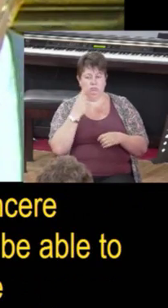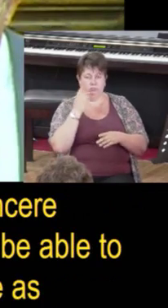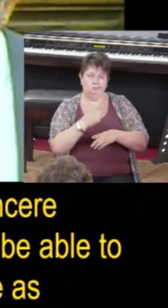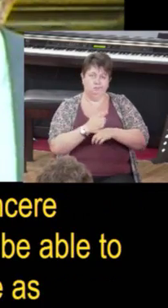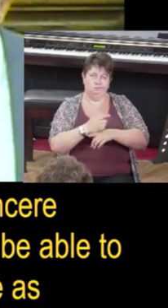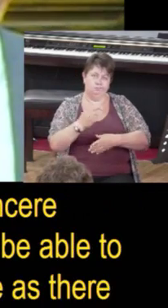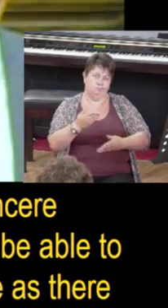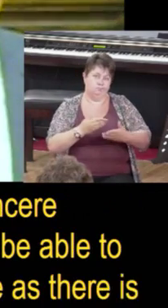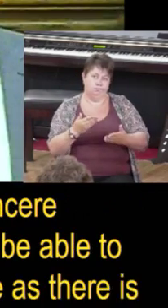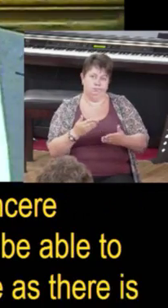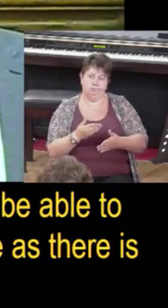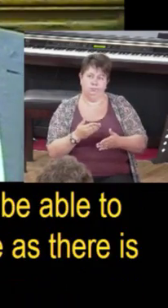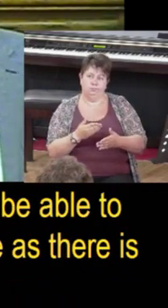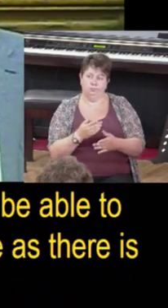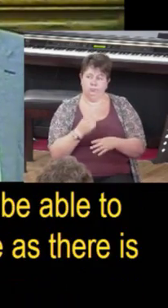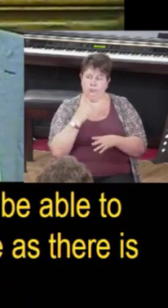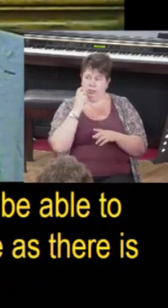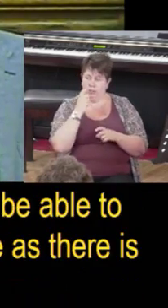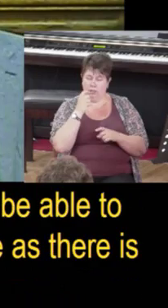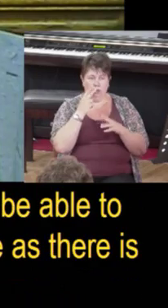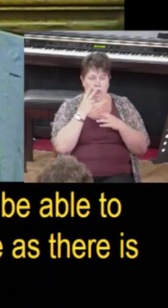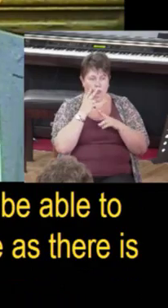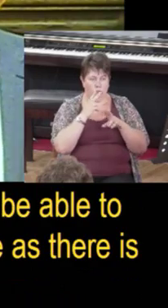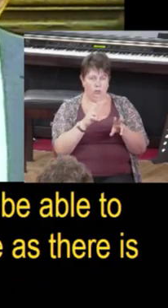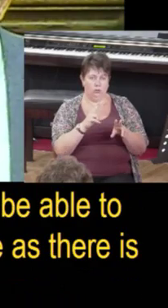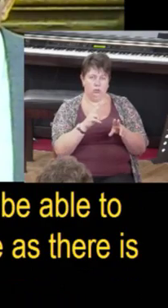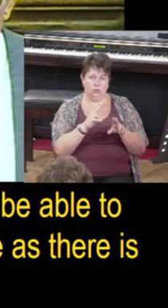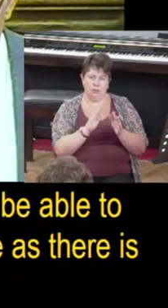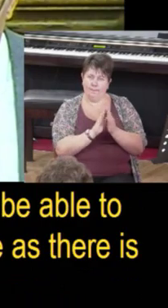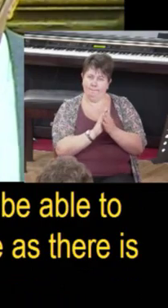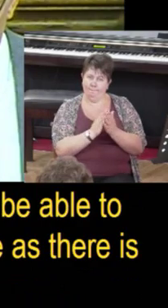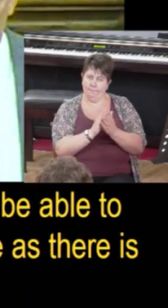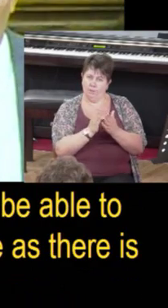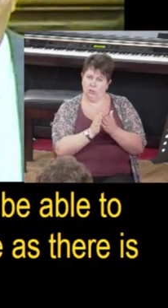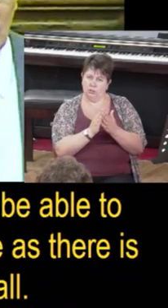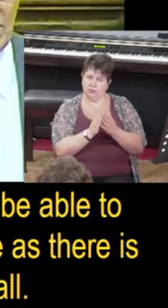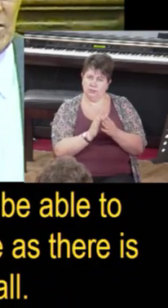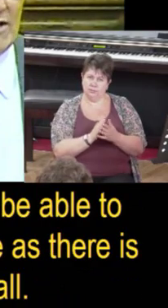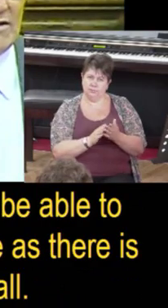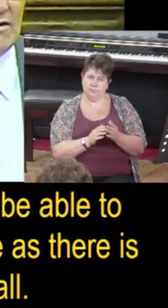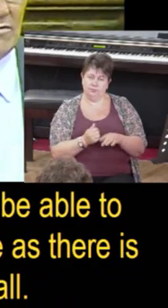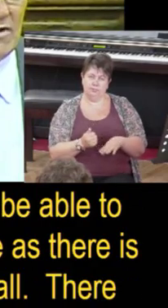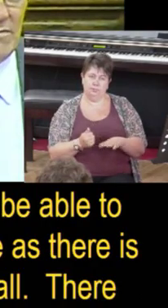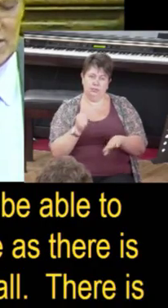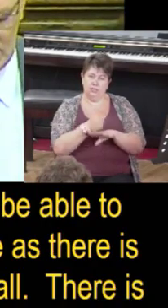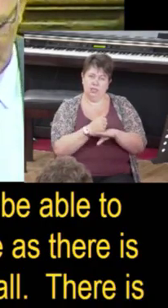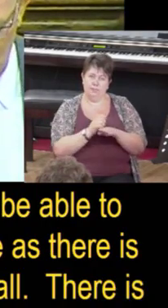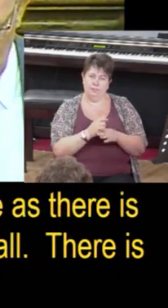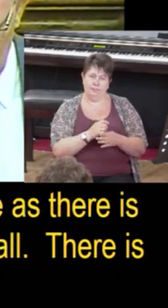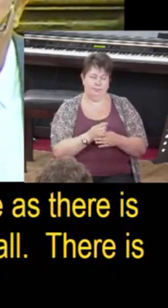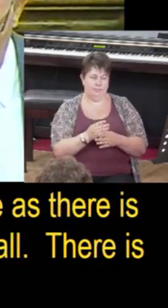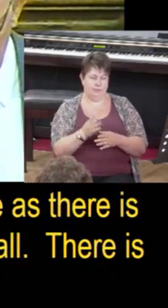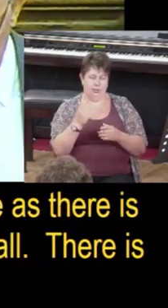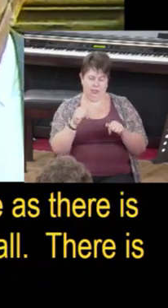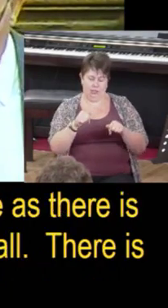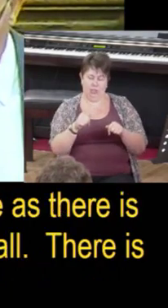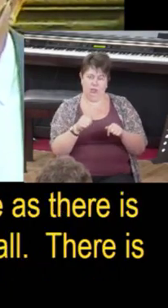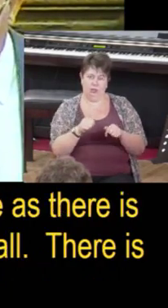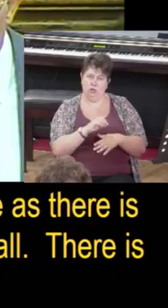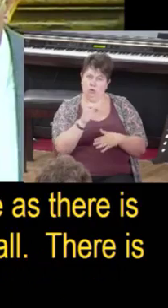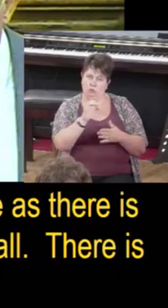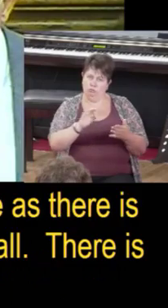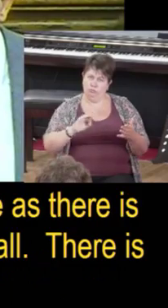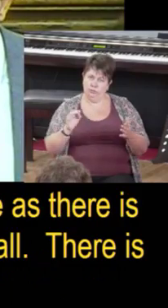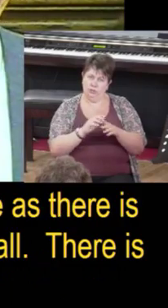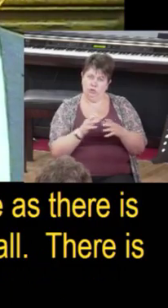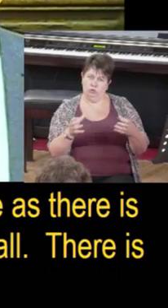also you might like to have a look at the booklet that's been produced by a group, a writing group that meets in our premises on a